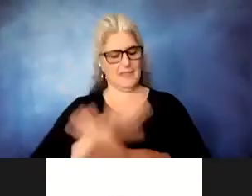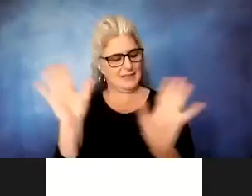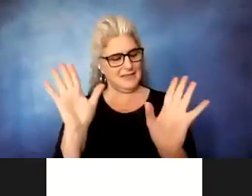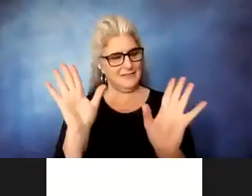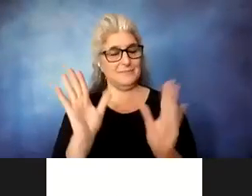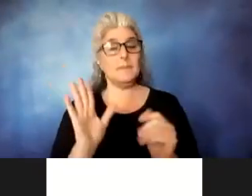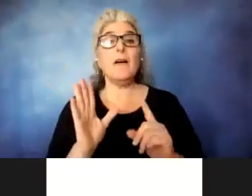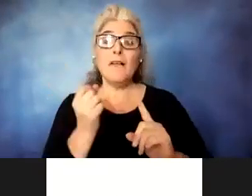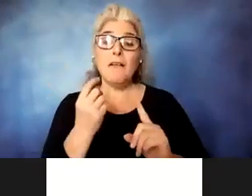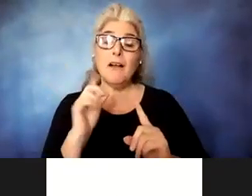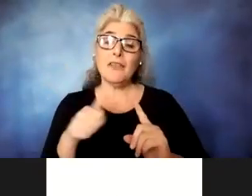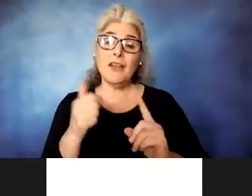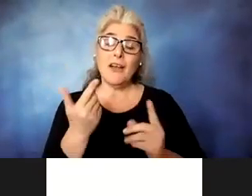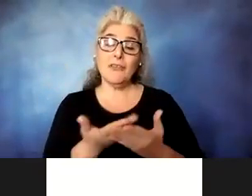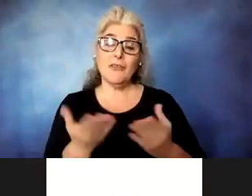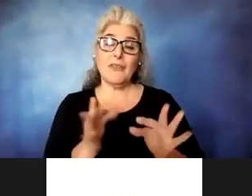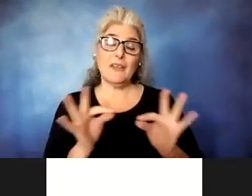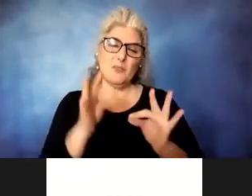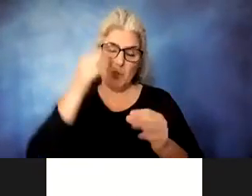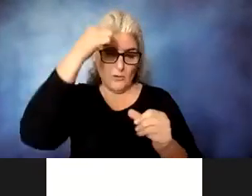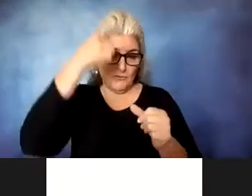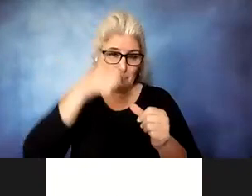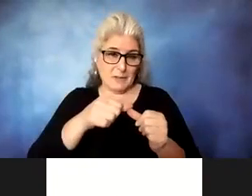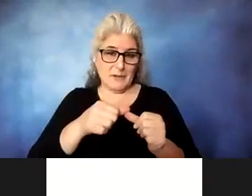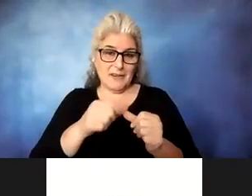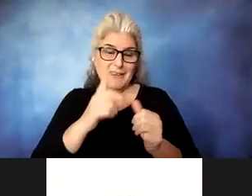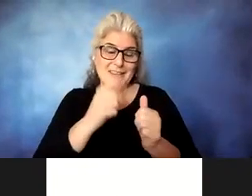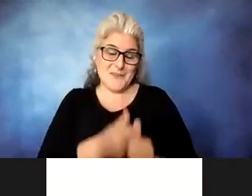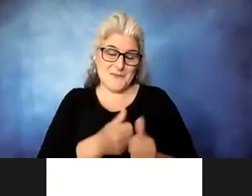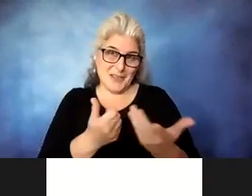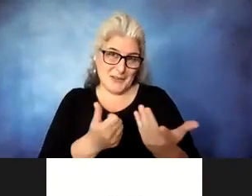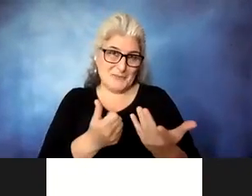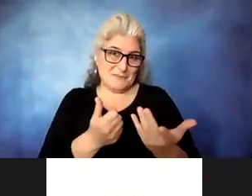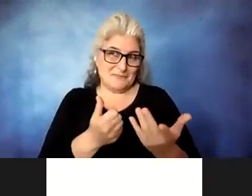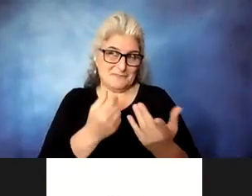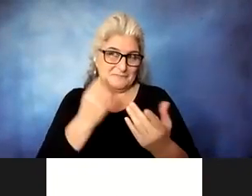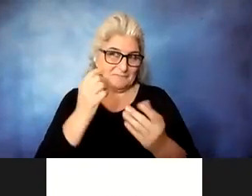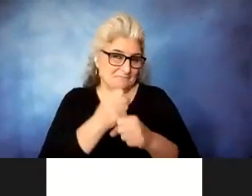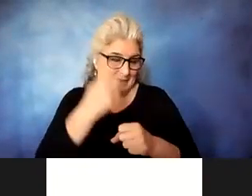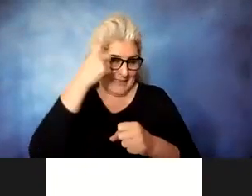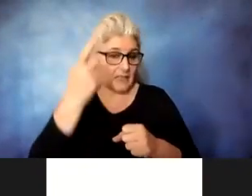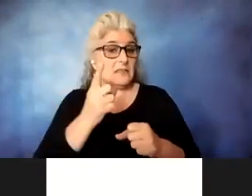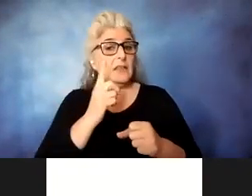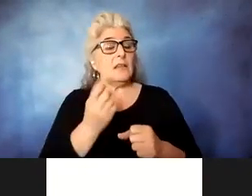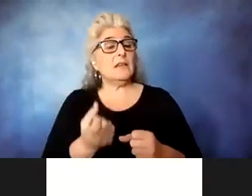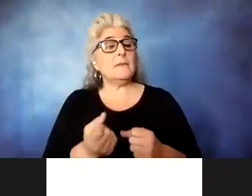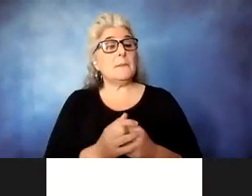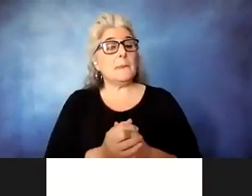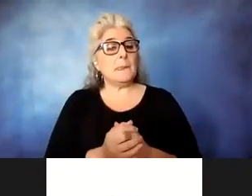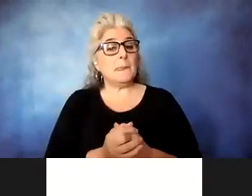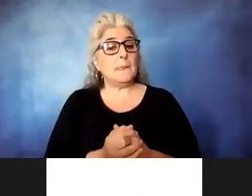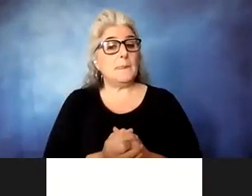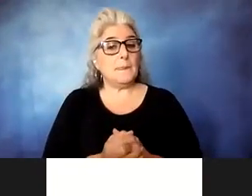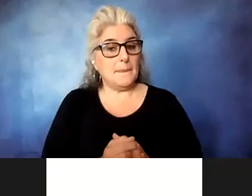Also, something else to note, which is just basically following the logic of this, the number of ranks available will match the number of candidates running